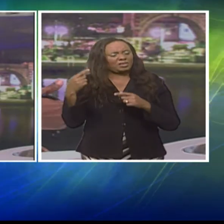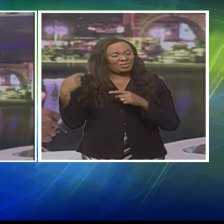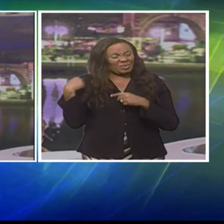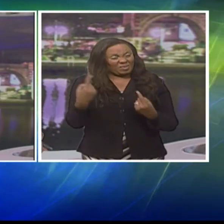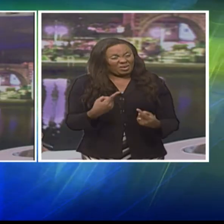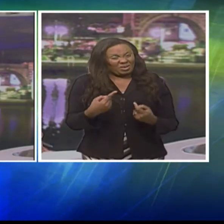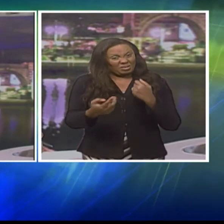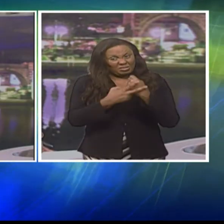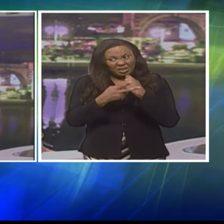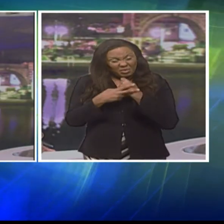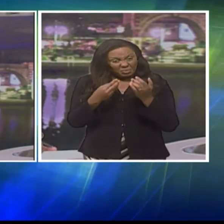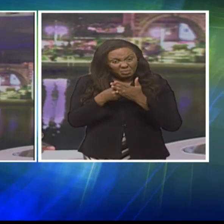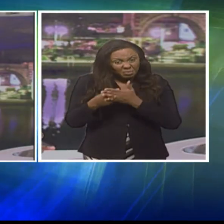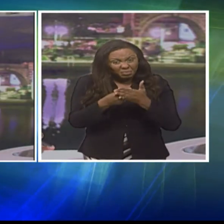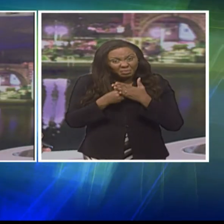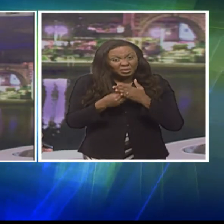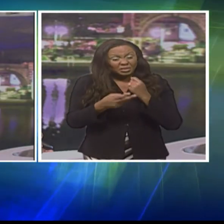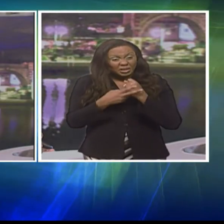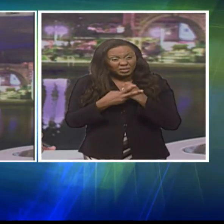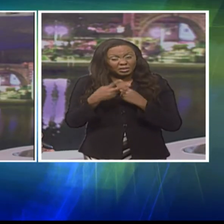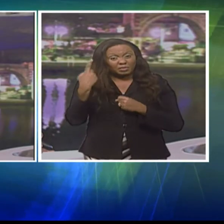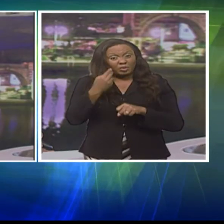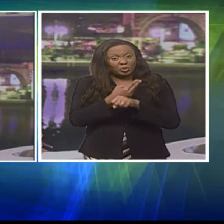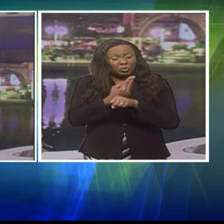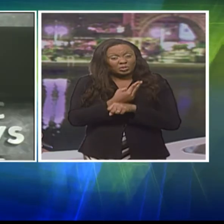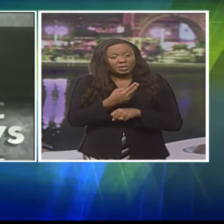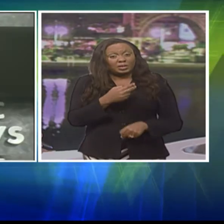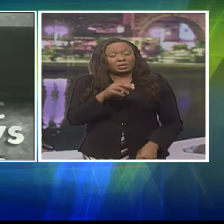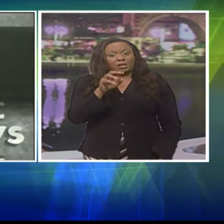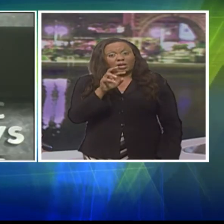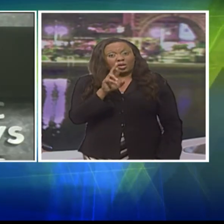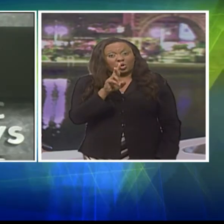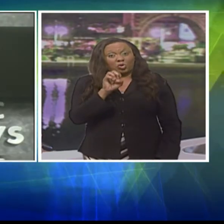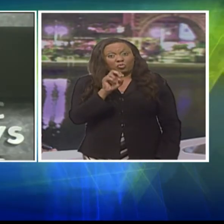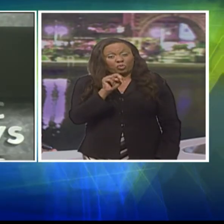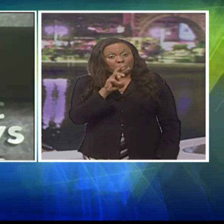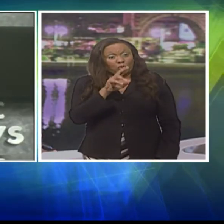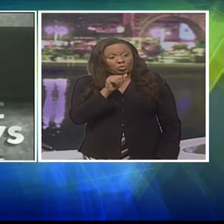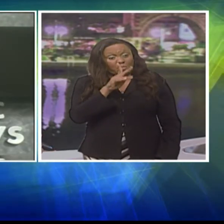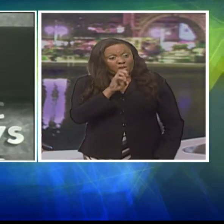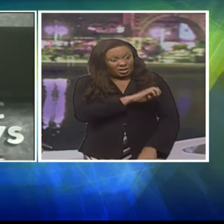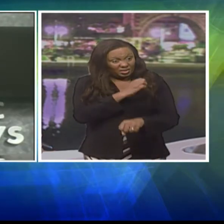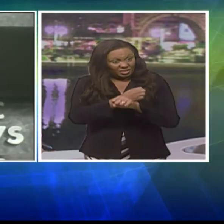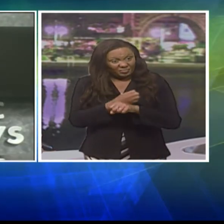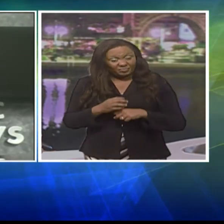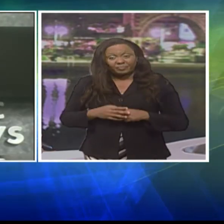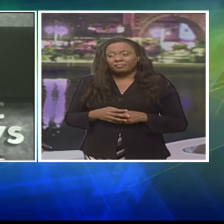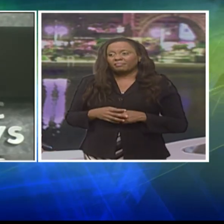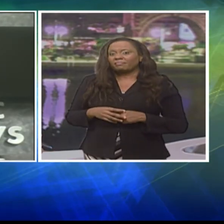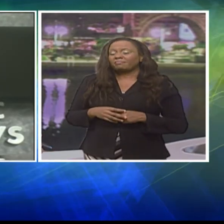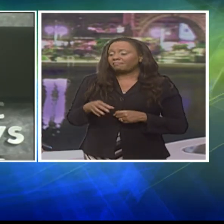that most people say that they're seeing from using the photovoltaics? Yeah, there is a saving. We save 9 to 10% depending on, a lot of